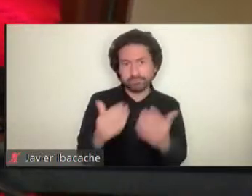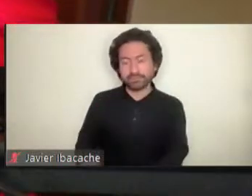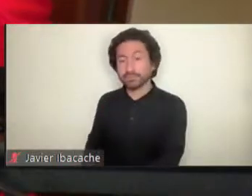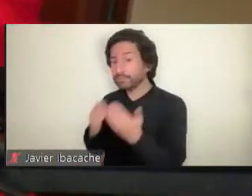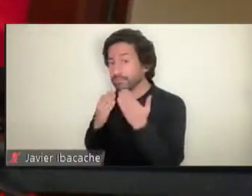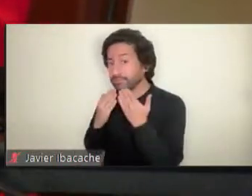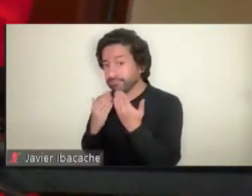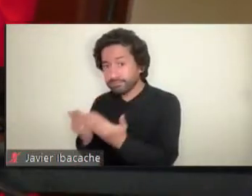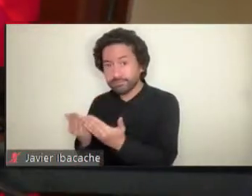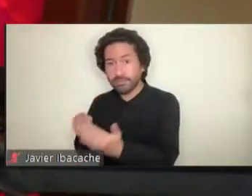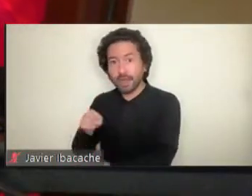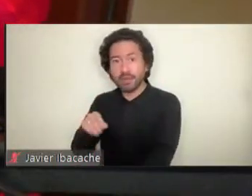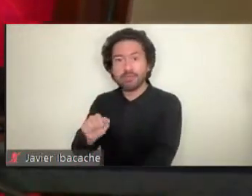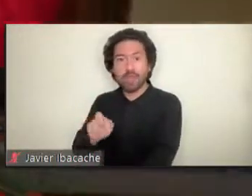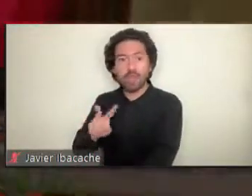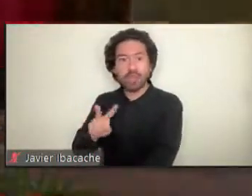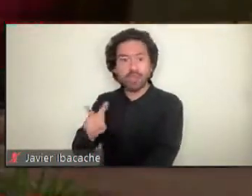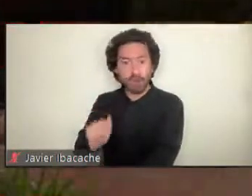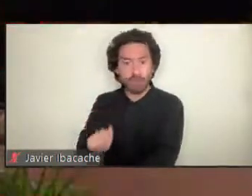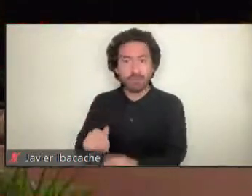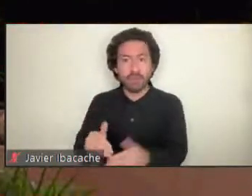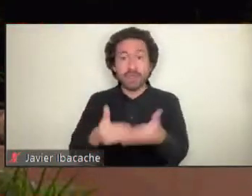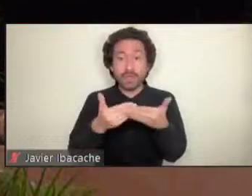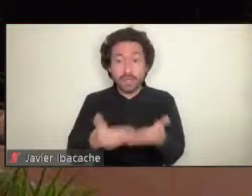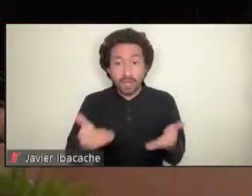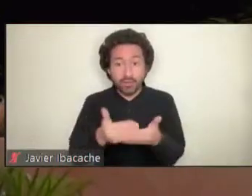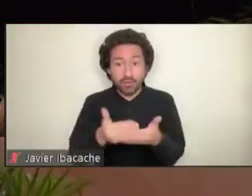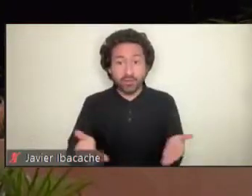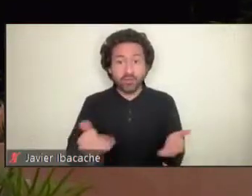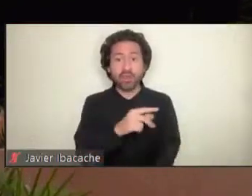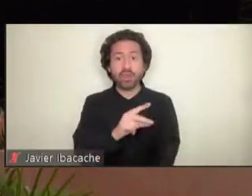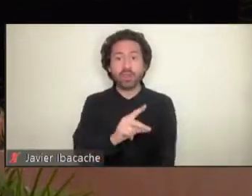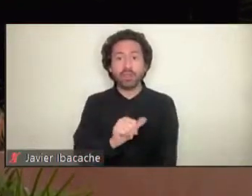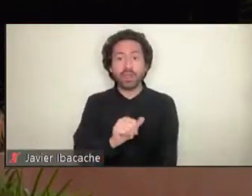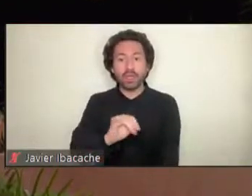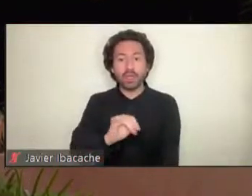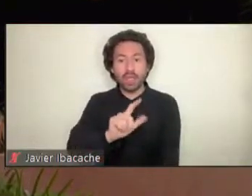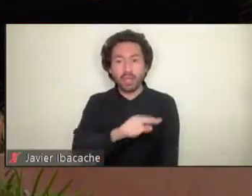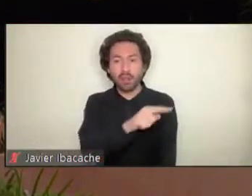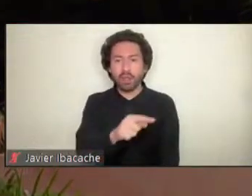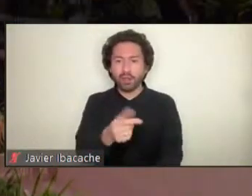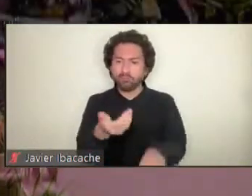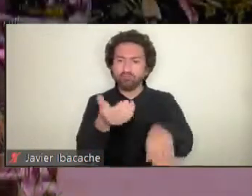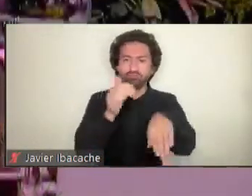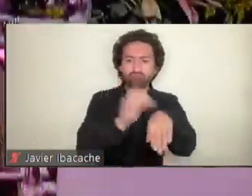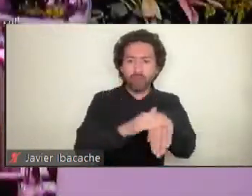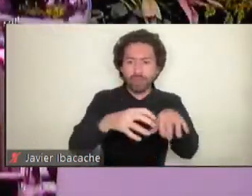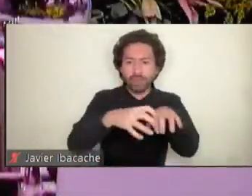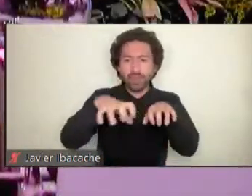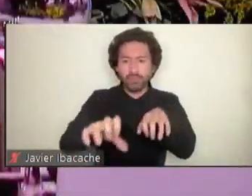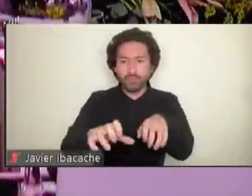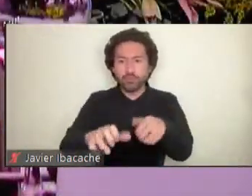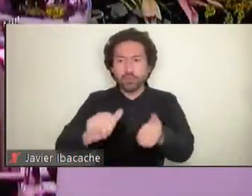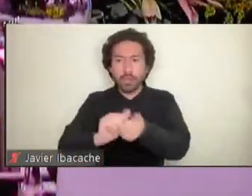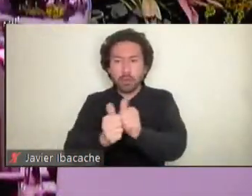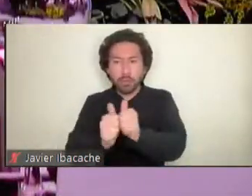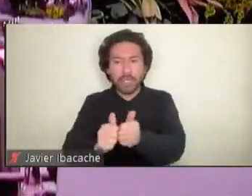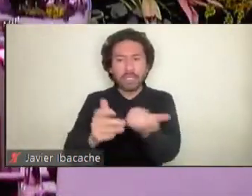Thank you very much, Marva. The floor goes to Daniel Stagno, specialist in